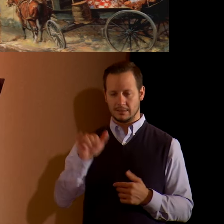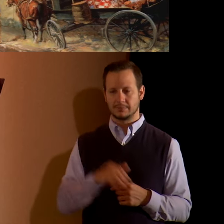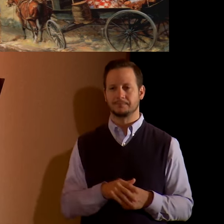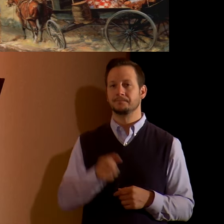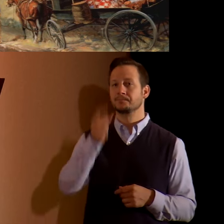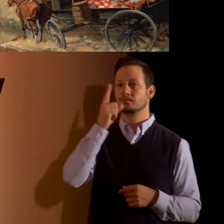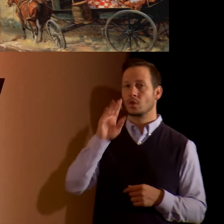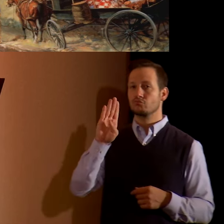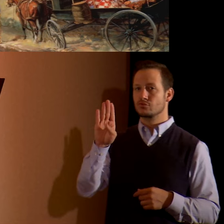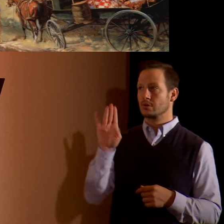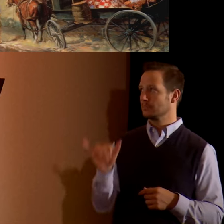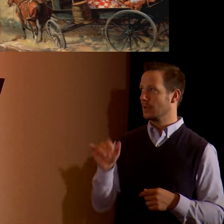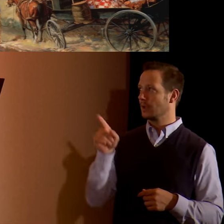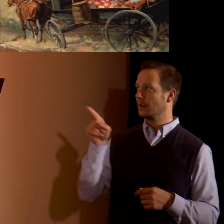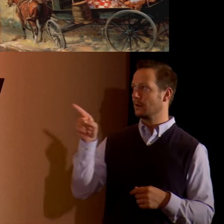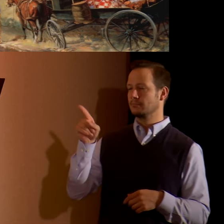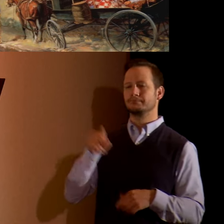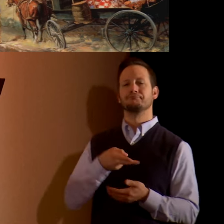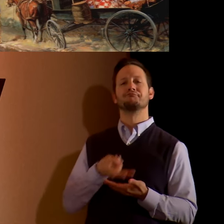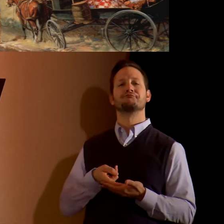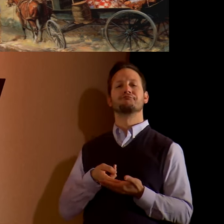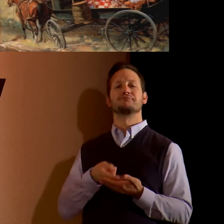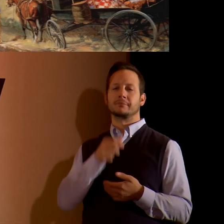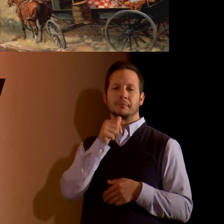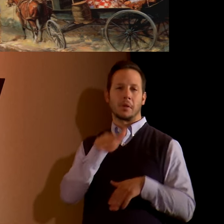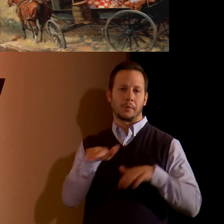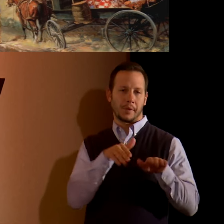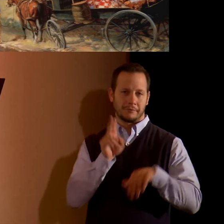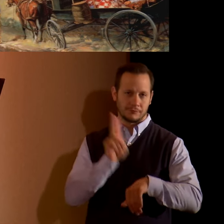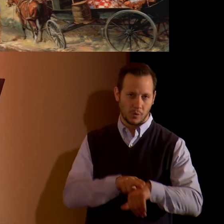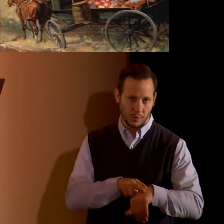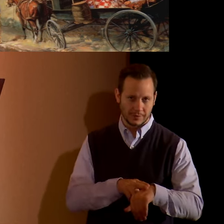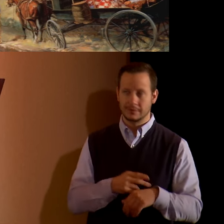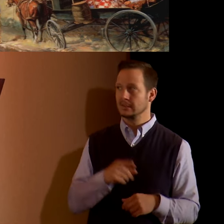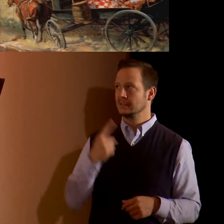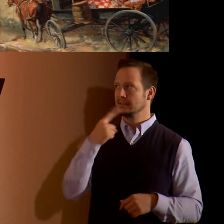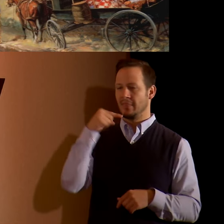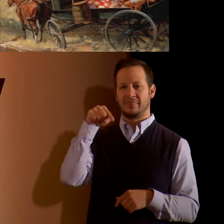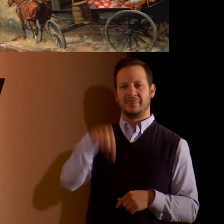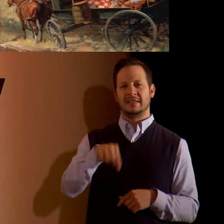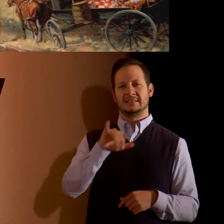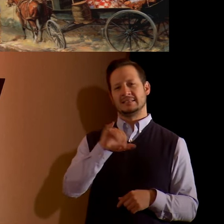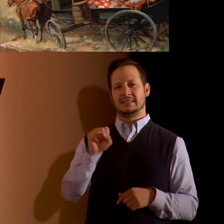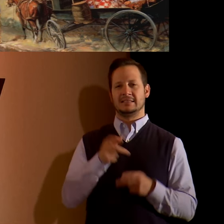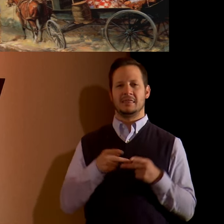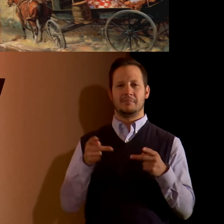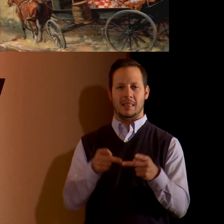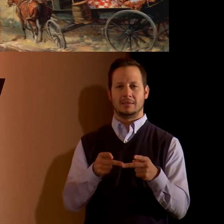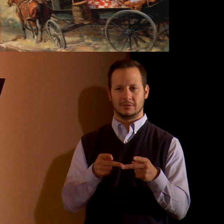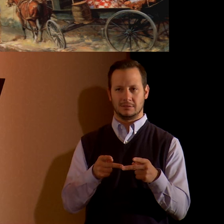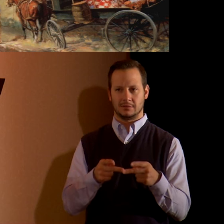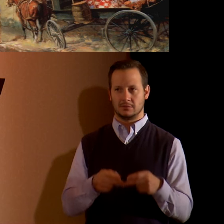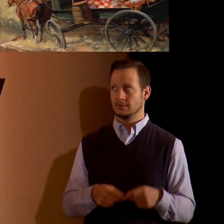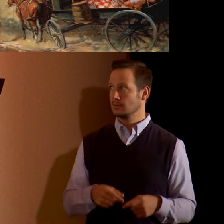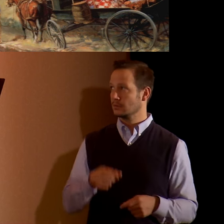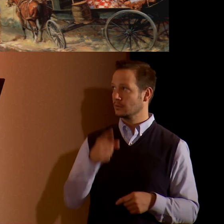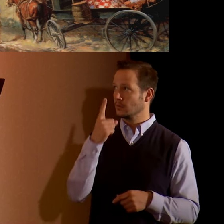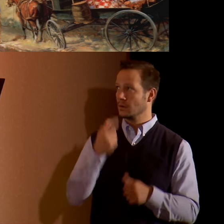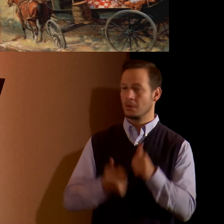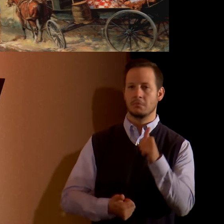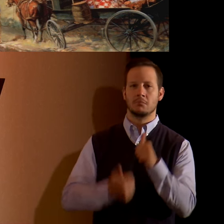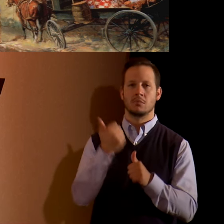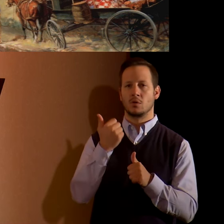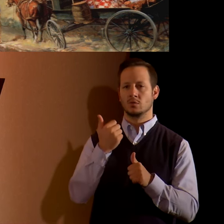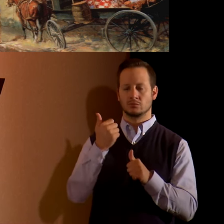he's the one who's not walking, declared, "This is the place," and one of the most genuinely